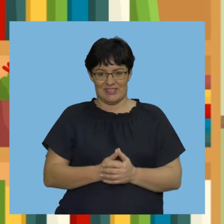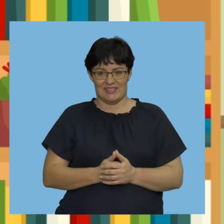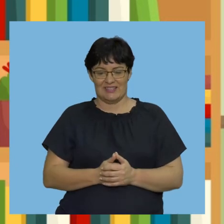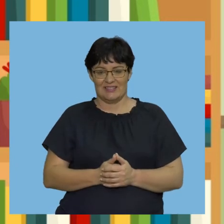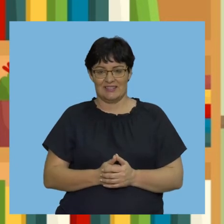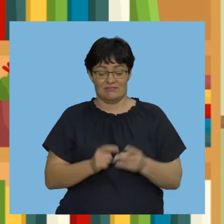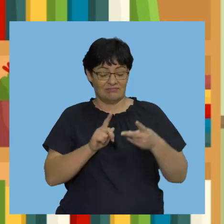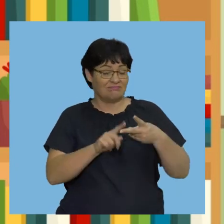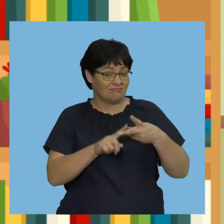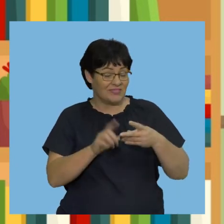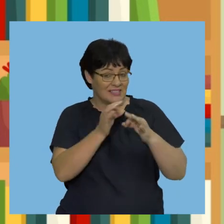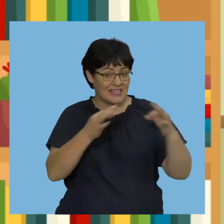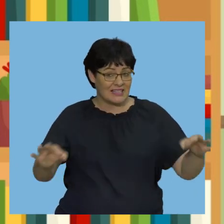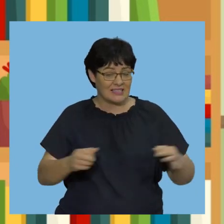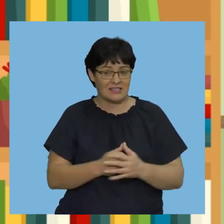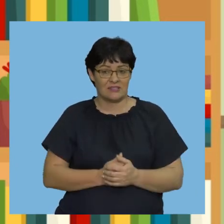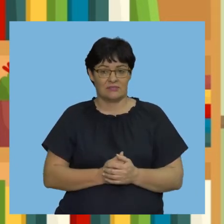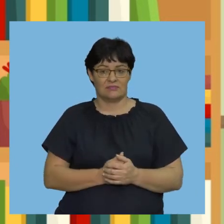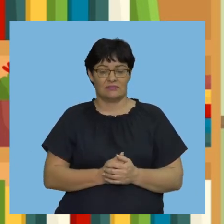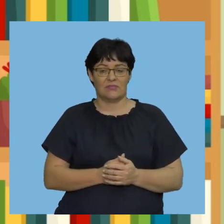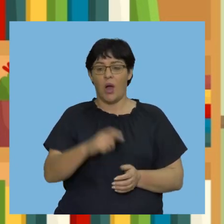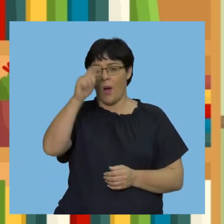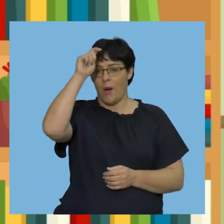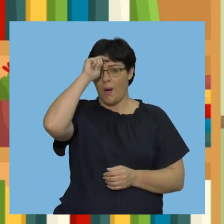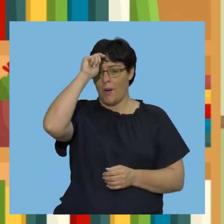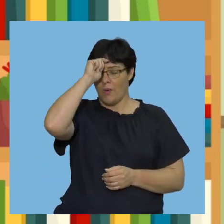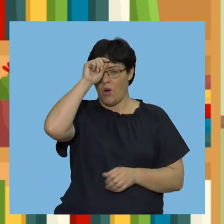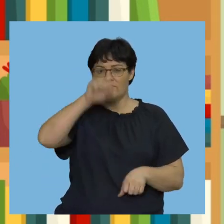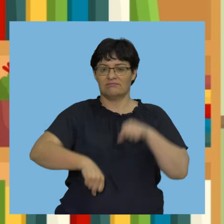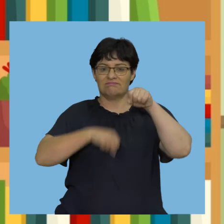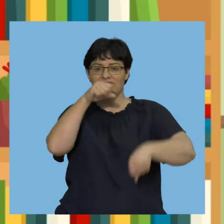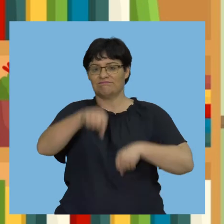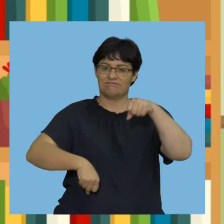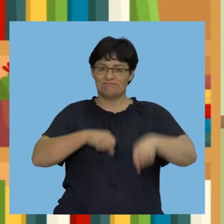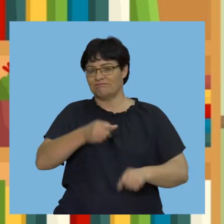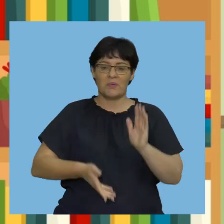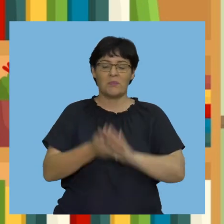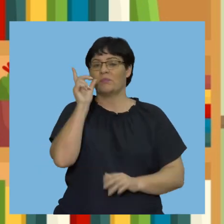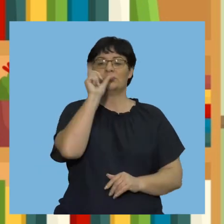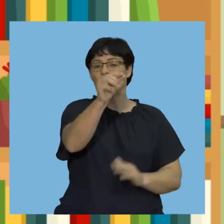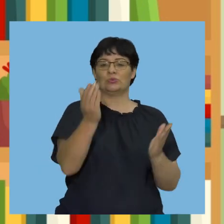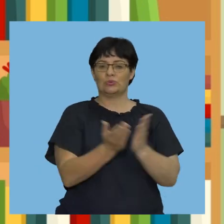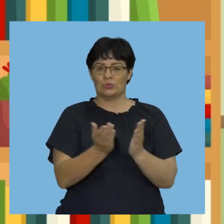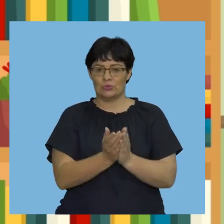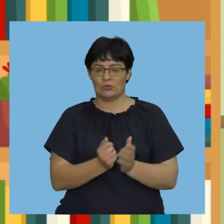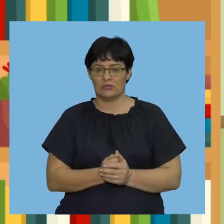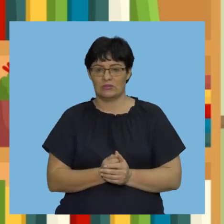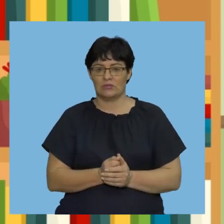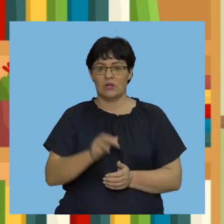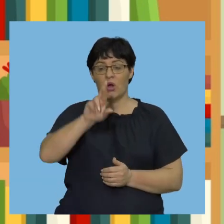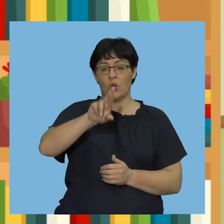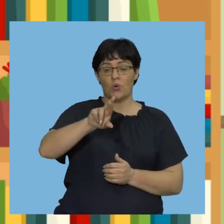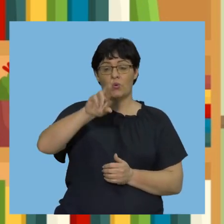next sentence. The boy rode his bike to school. Did you hear the word rode in that